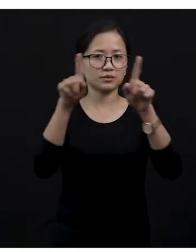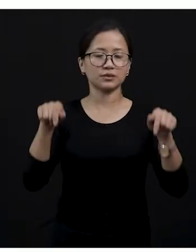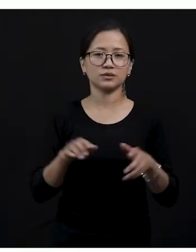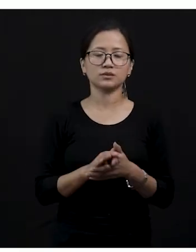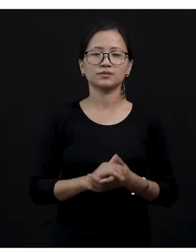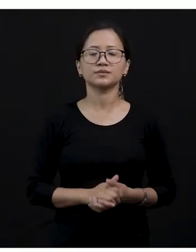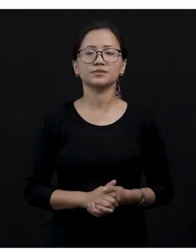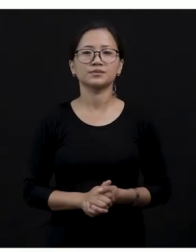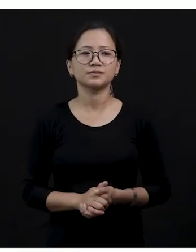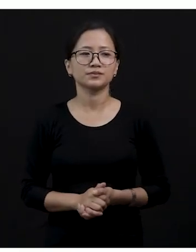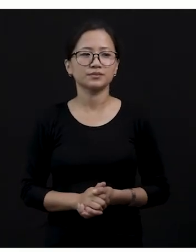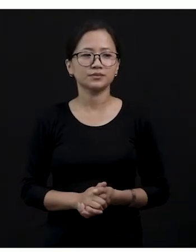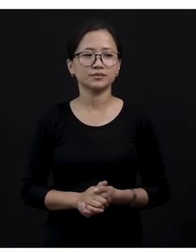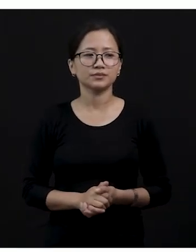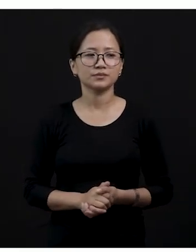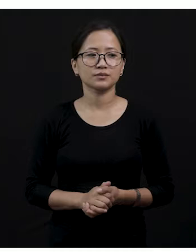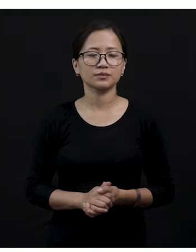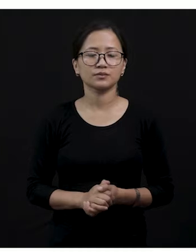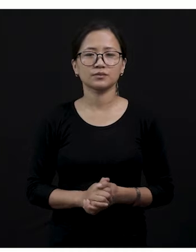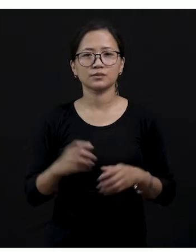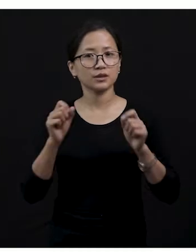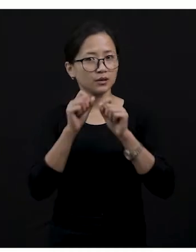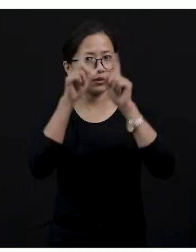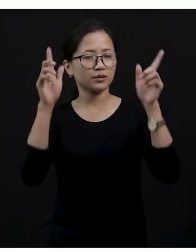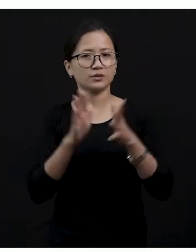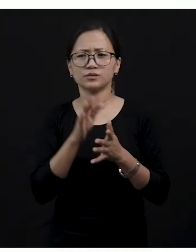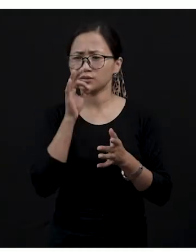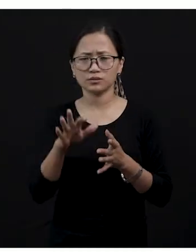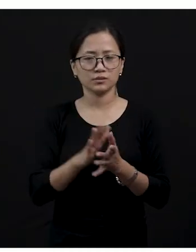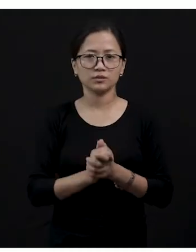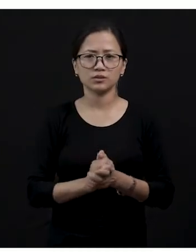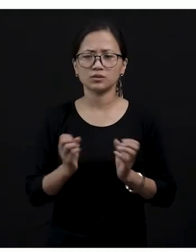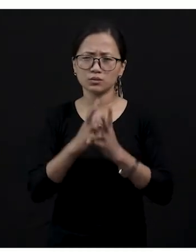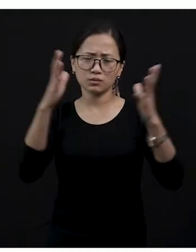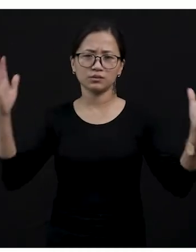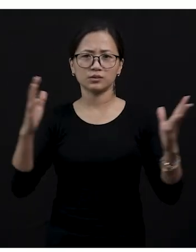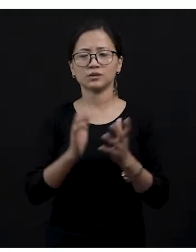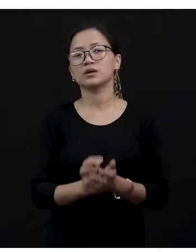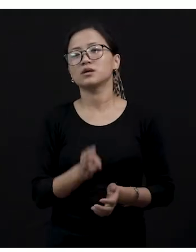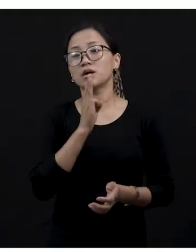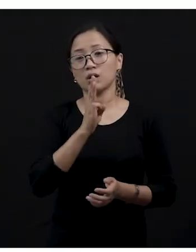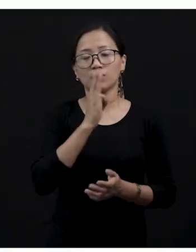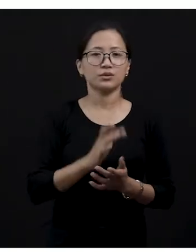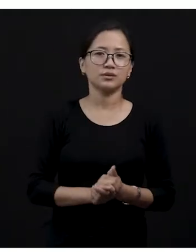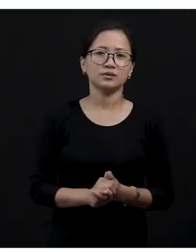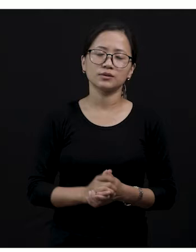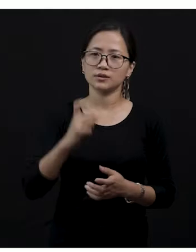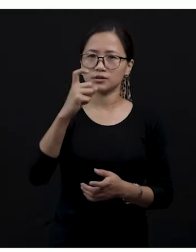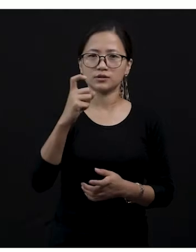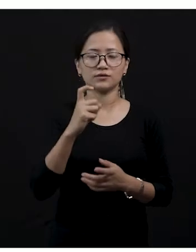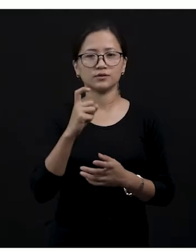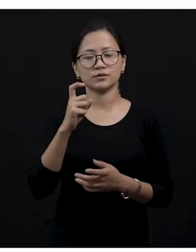So, and amazing fact is we have so much water.